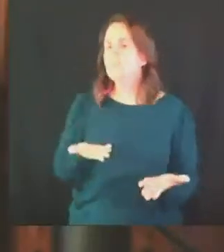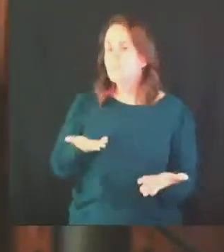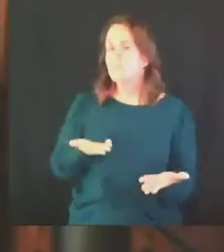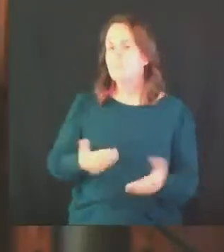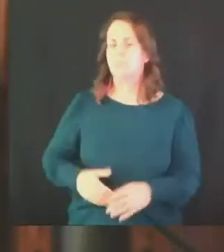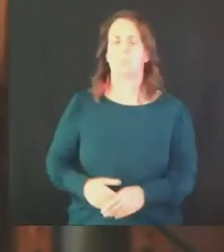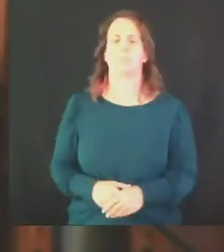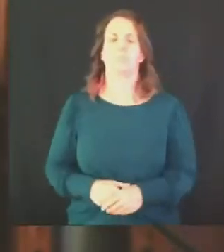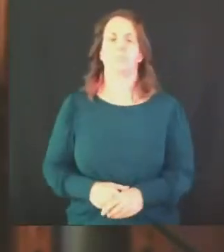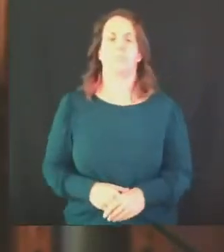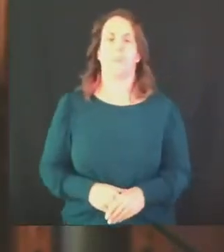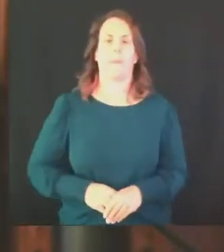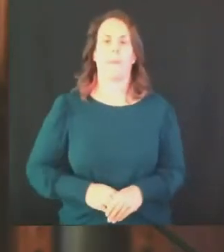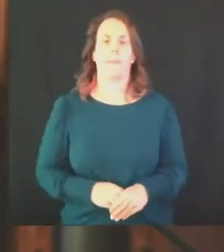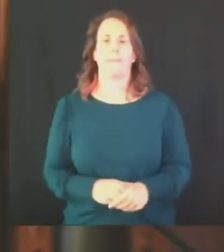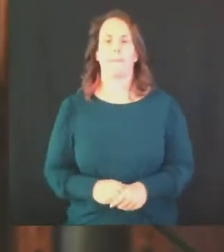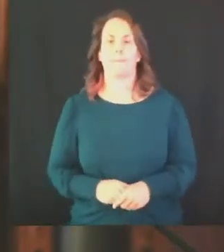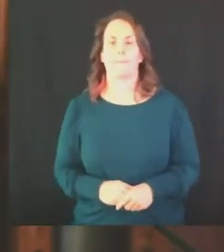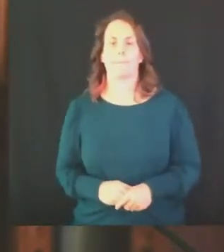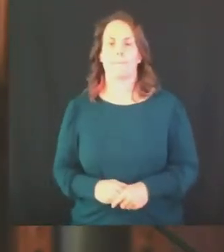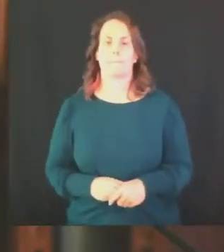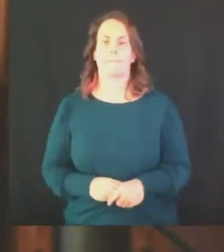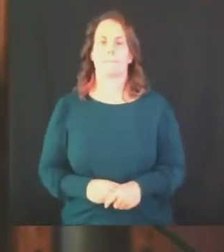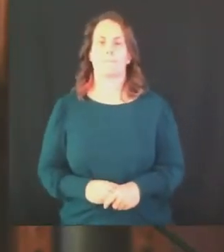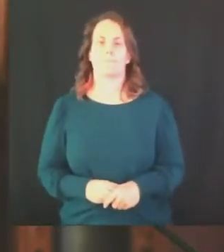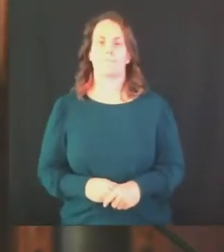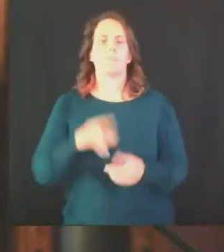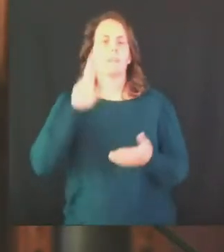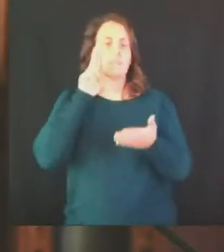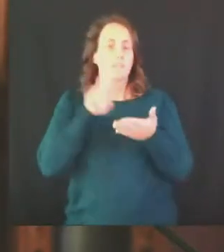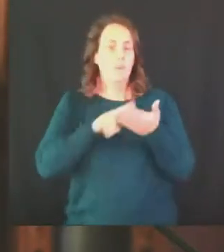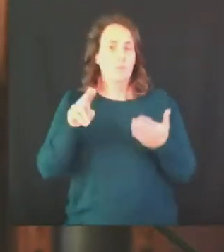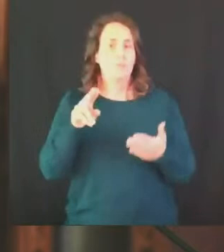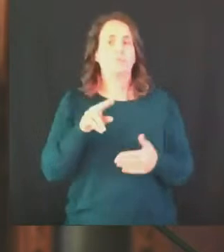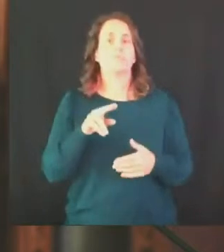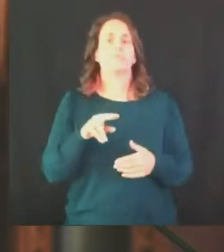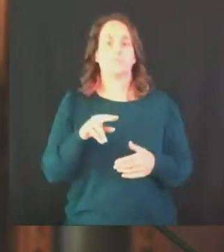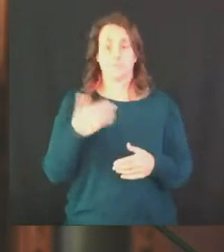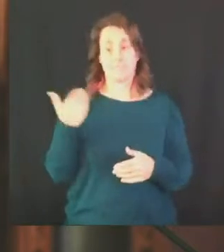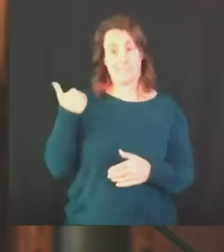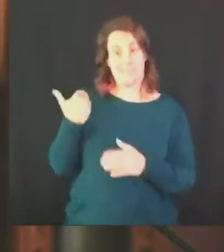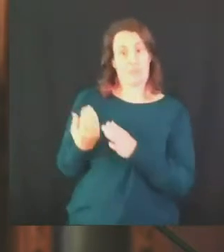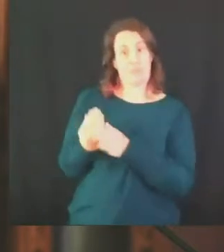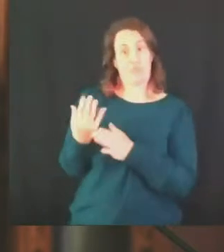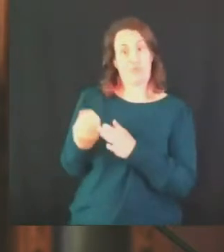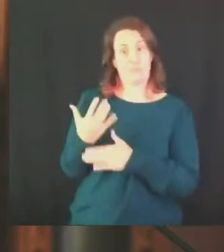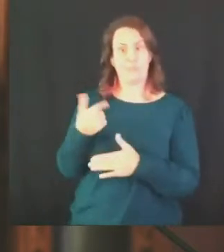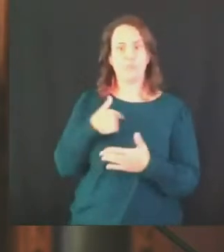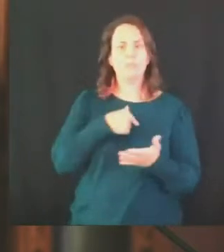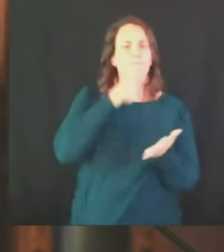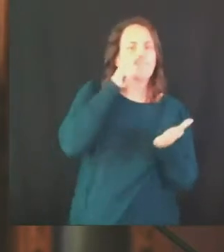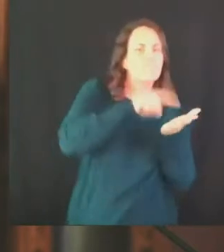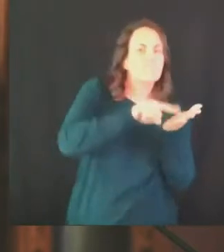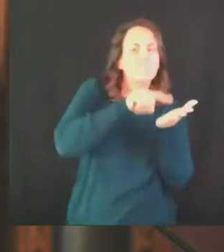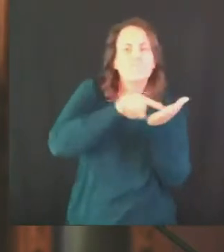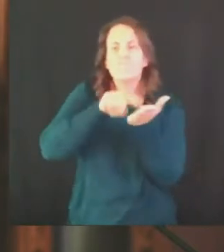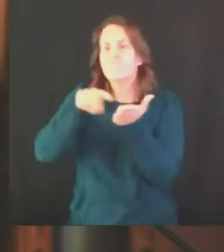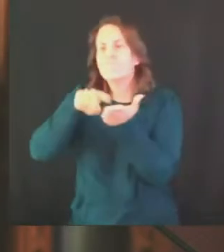spring, a number of sites were scouted by the Army Corps of Engineers, so we do